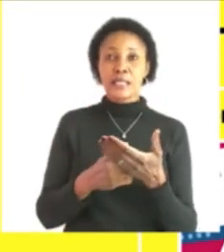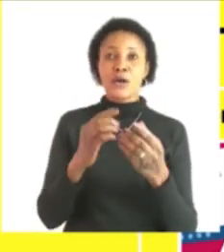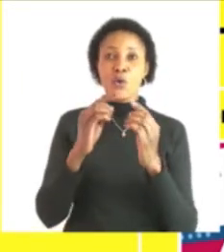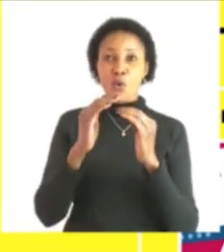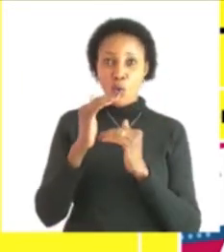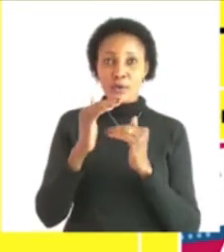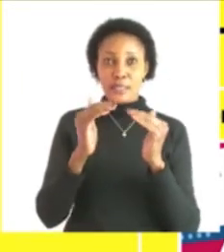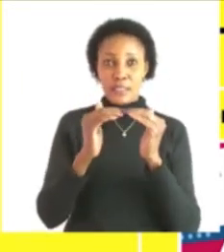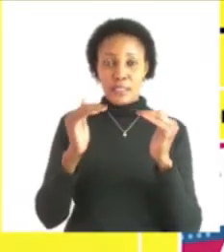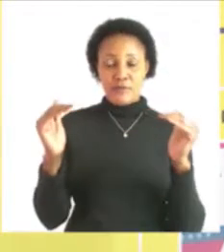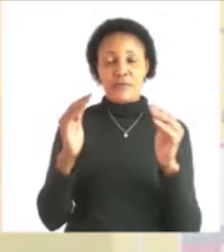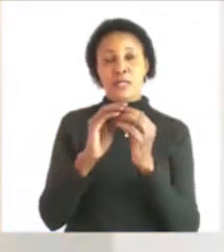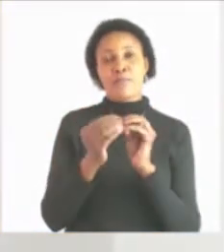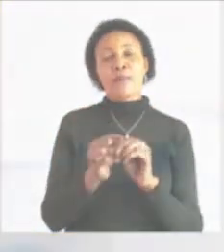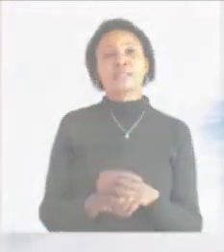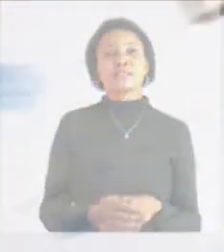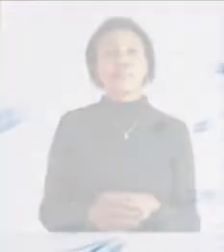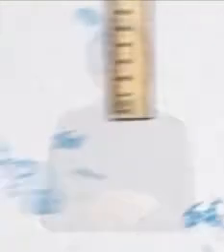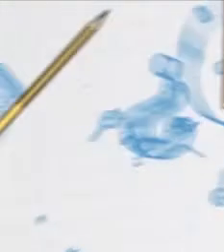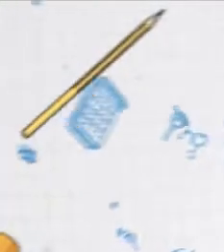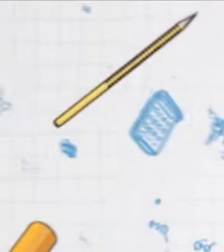and even numbers.